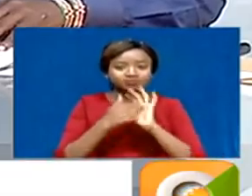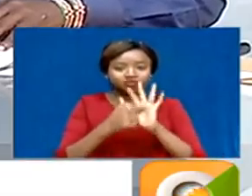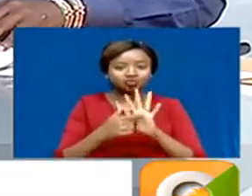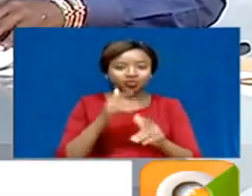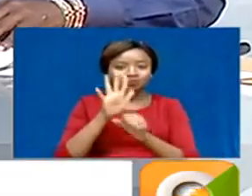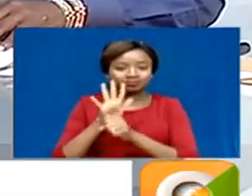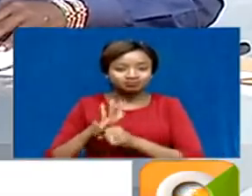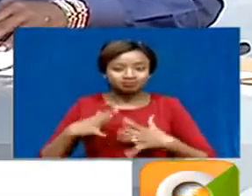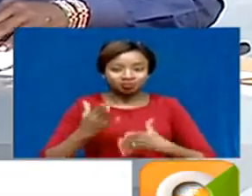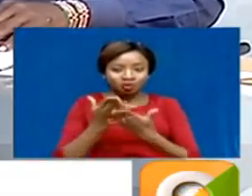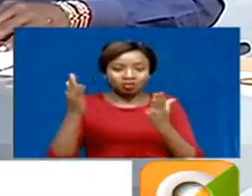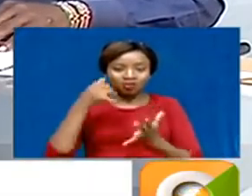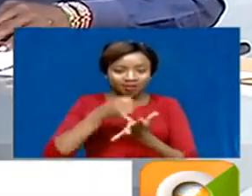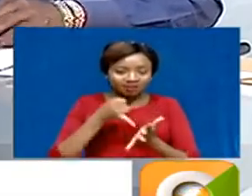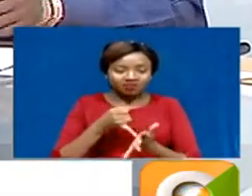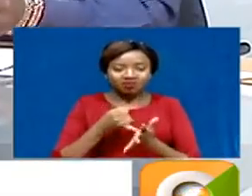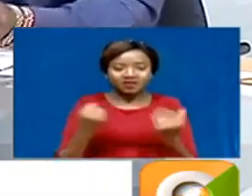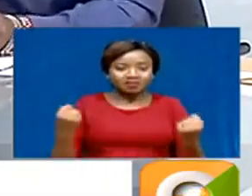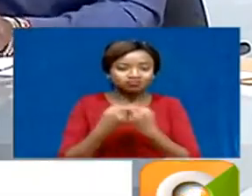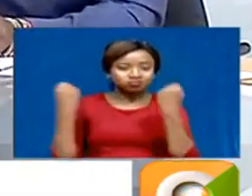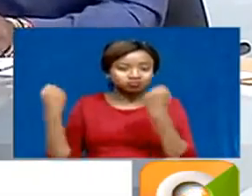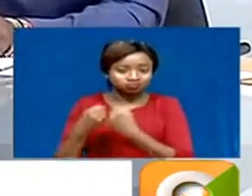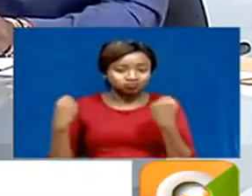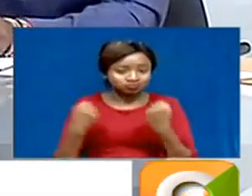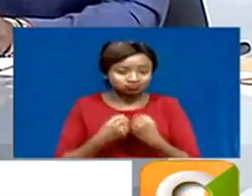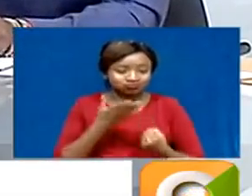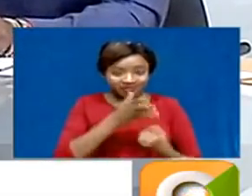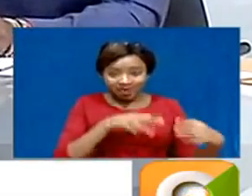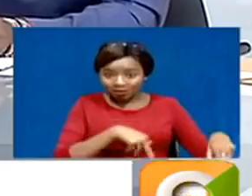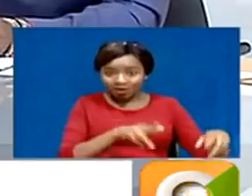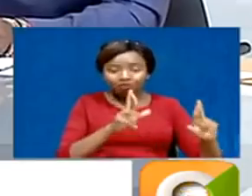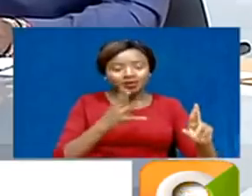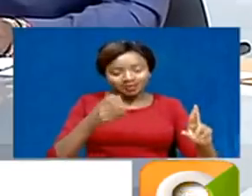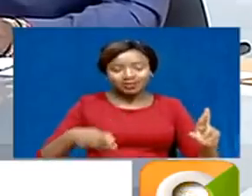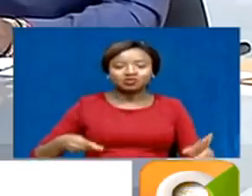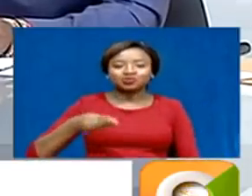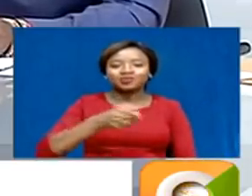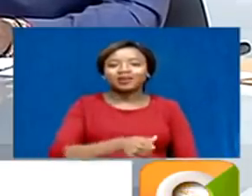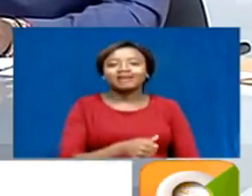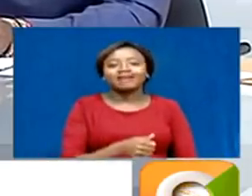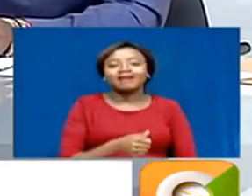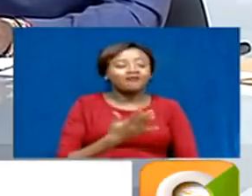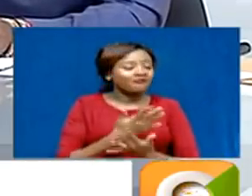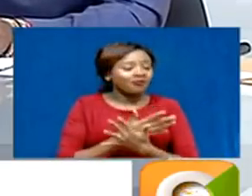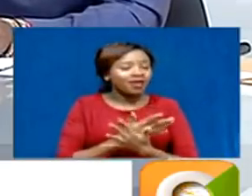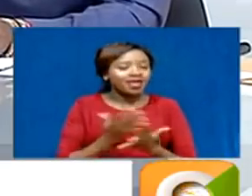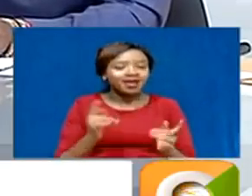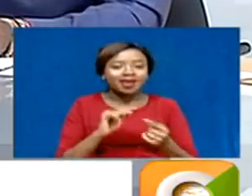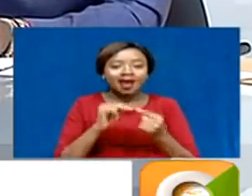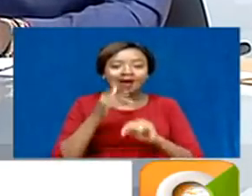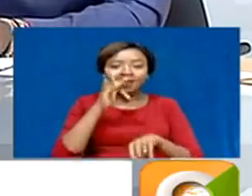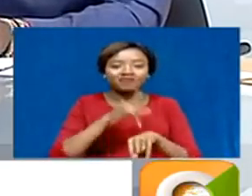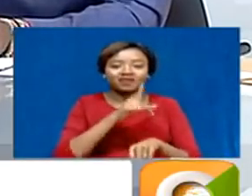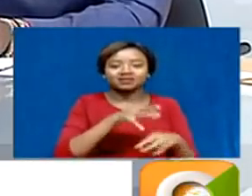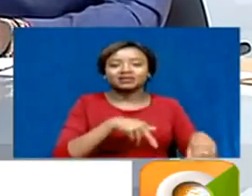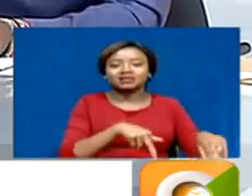in accidents along the expressway will have to dig deeper into their pockets to cover for any damage on the road,